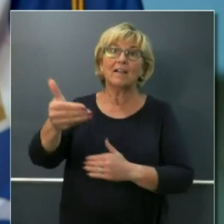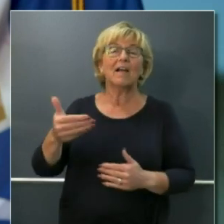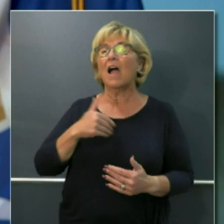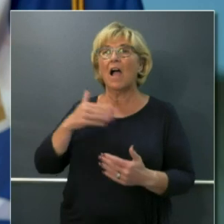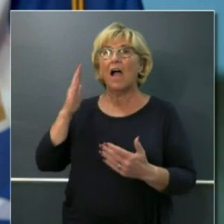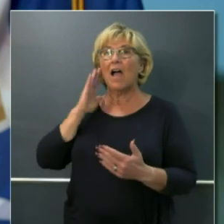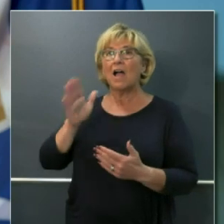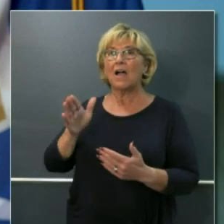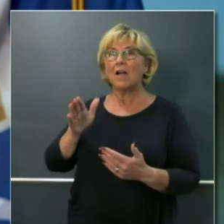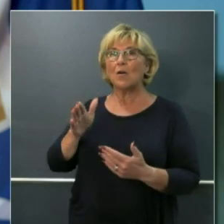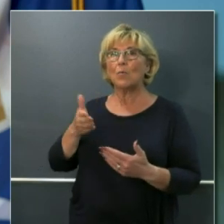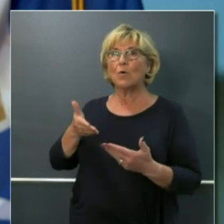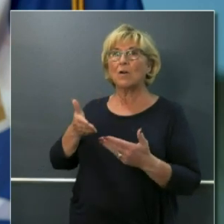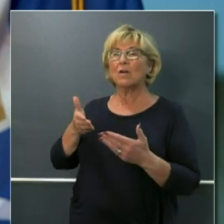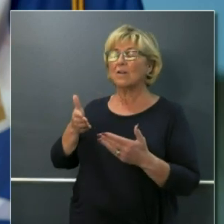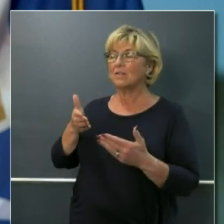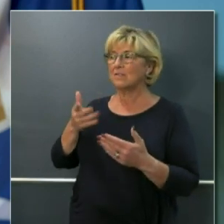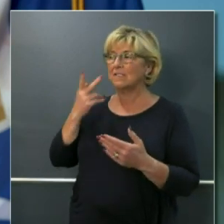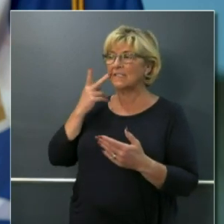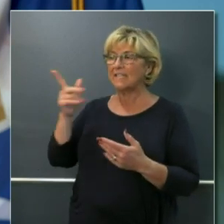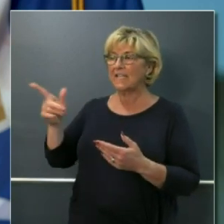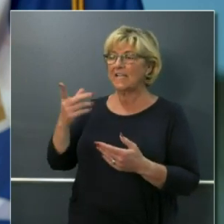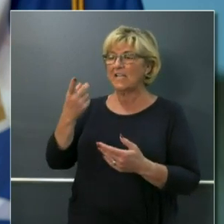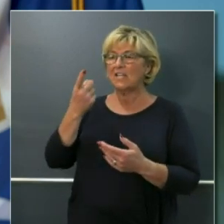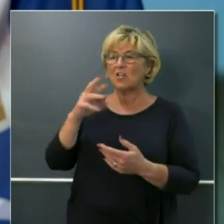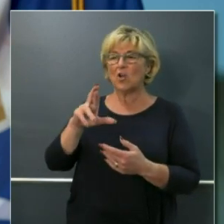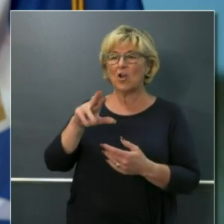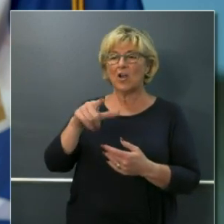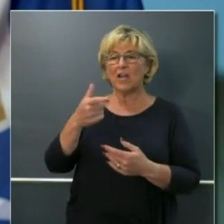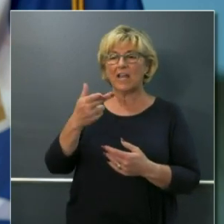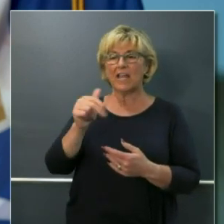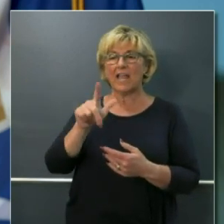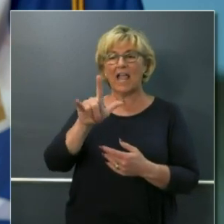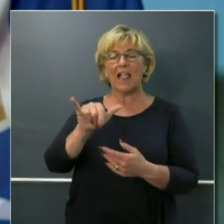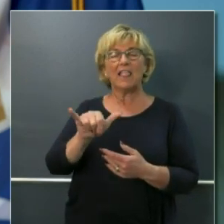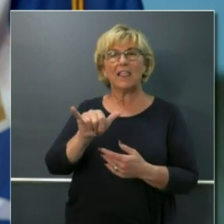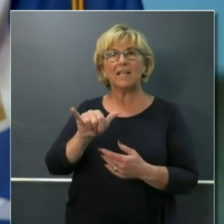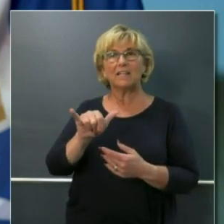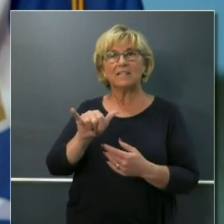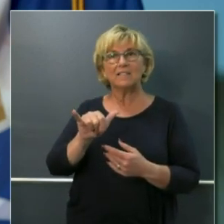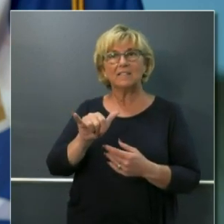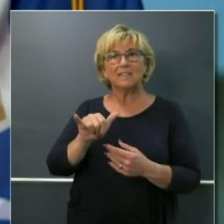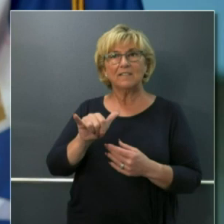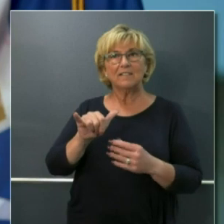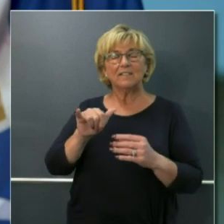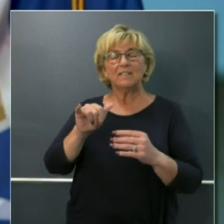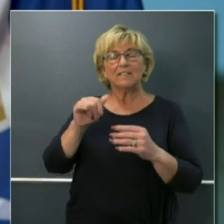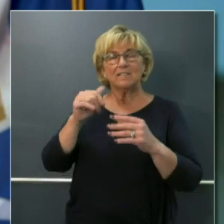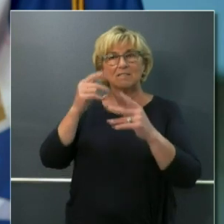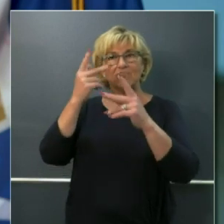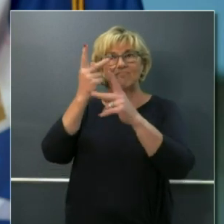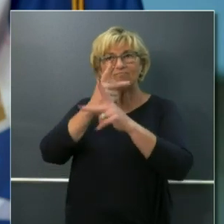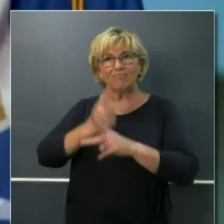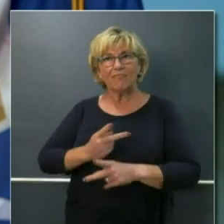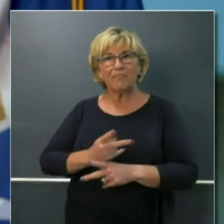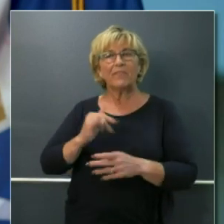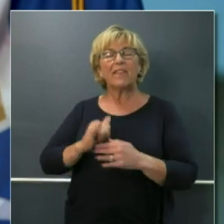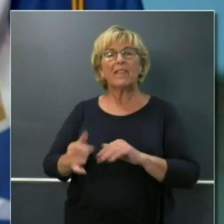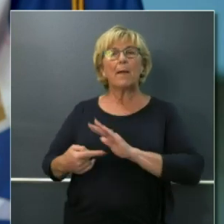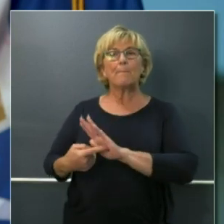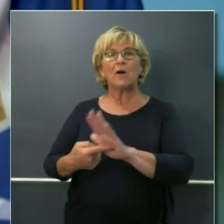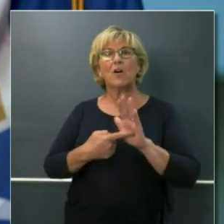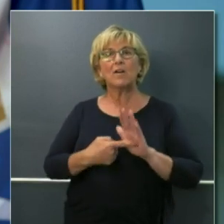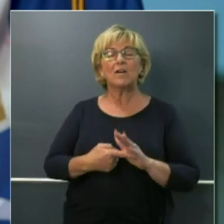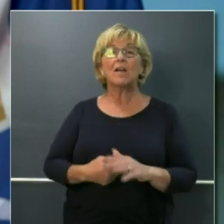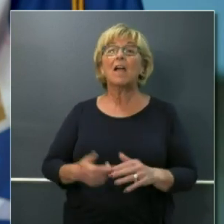put that model together and has been updating on a weekly basis that model, preemptively answering that question in real time, going back a few months. By the